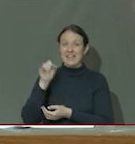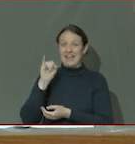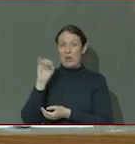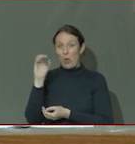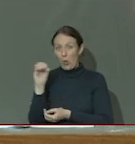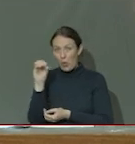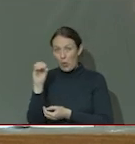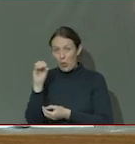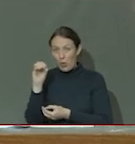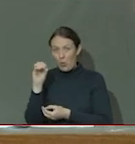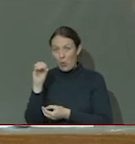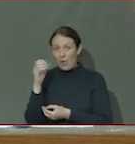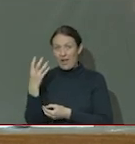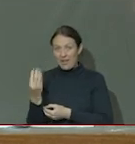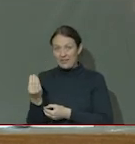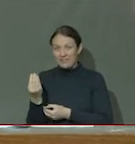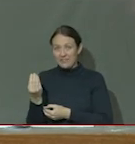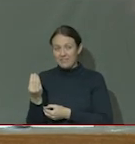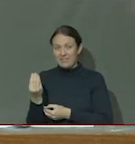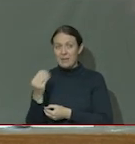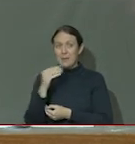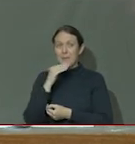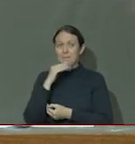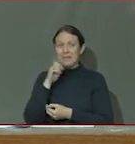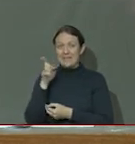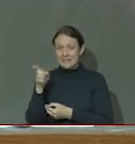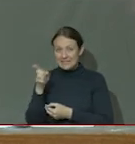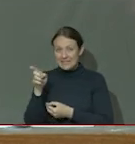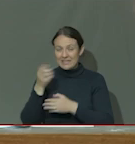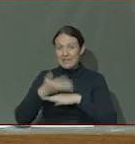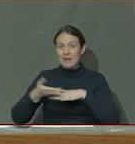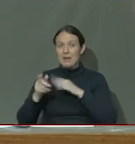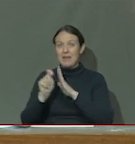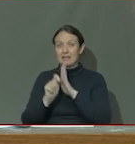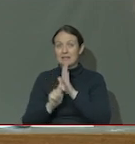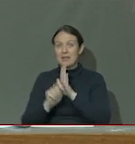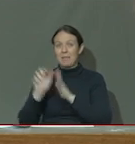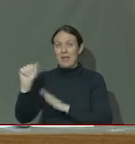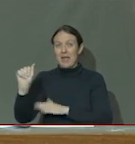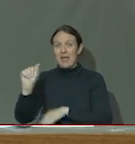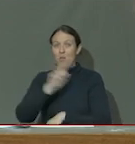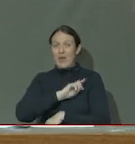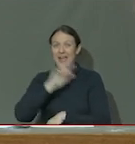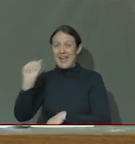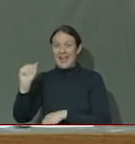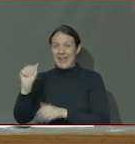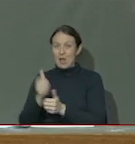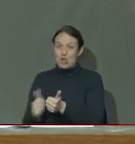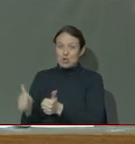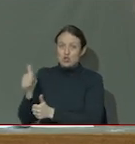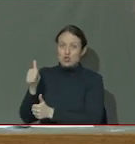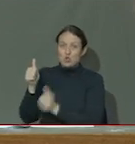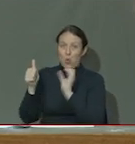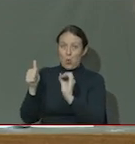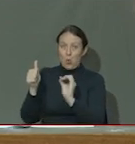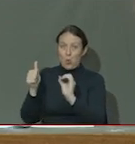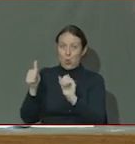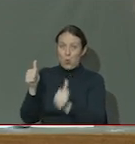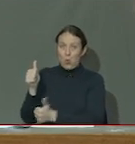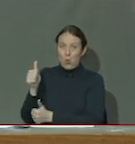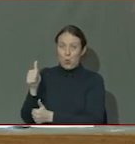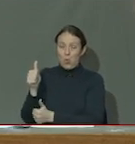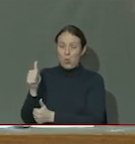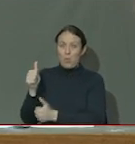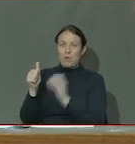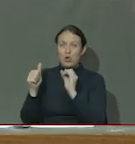O, the parent will be blood type A because A dominates O. When you feel like writing O, you always write small letter